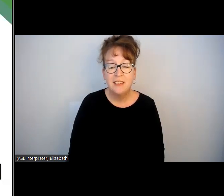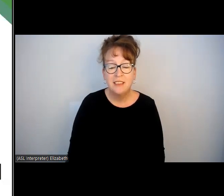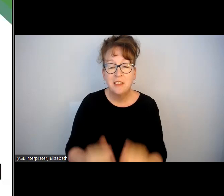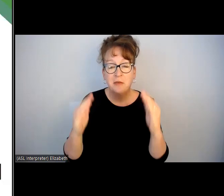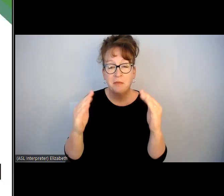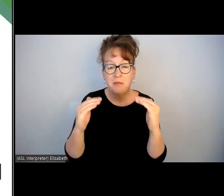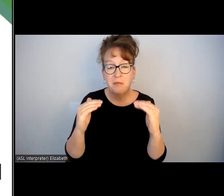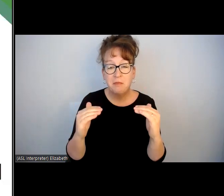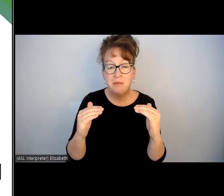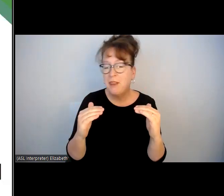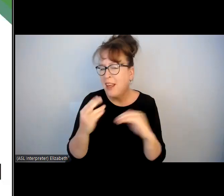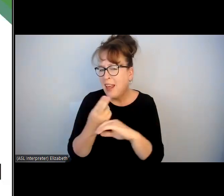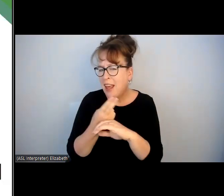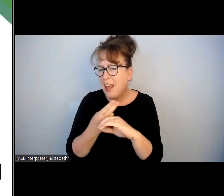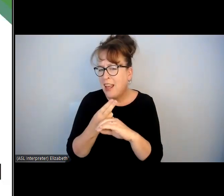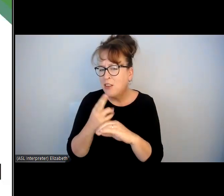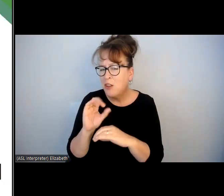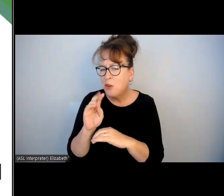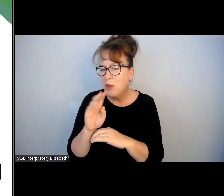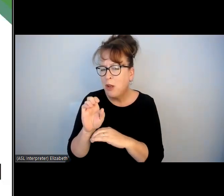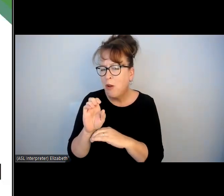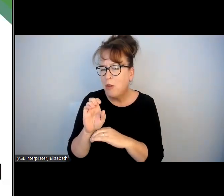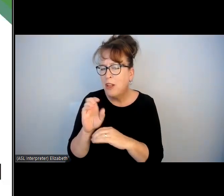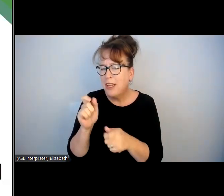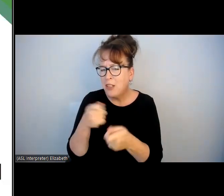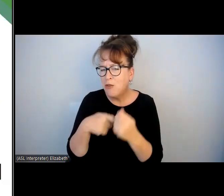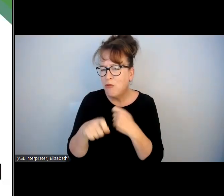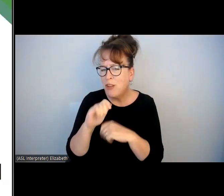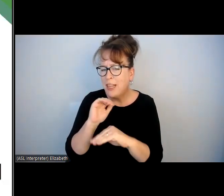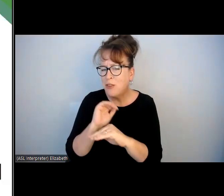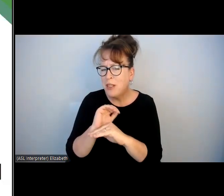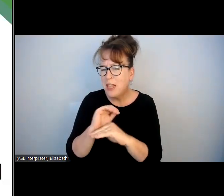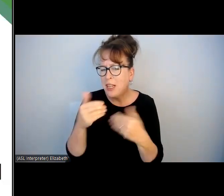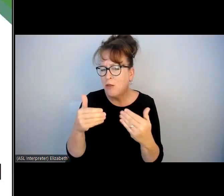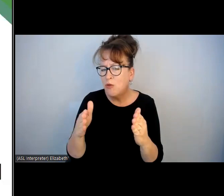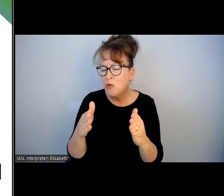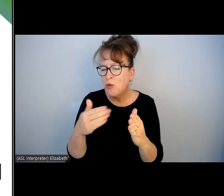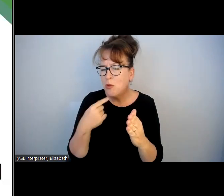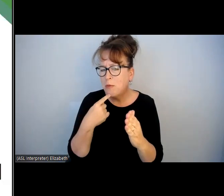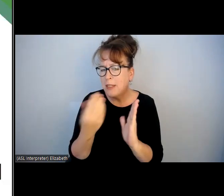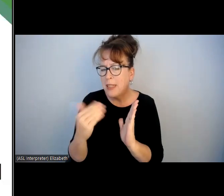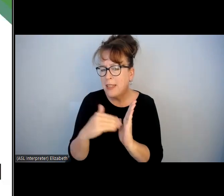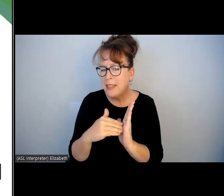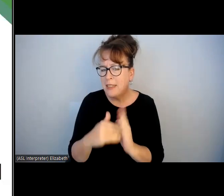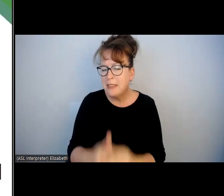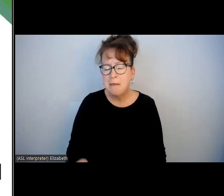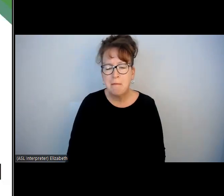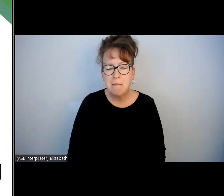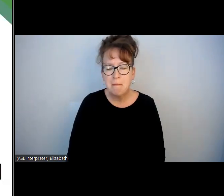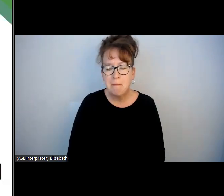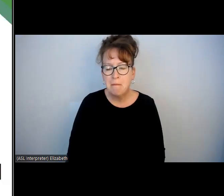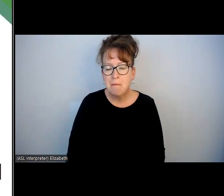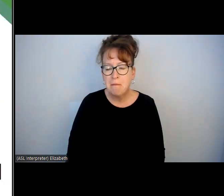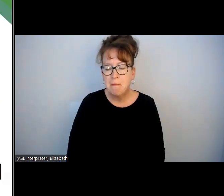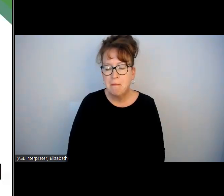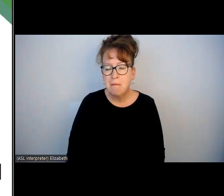Could our Haitian Creole interpreter quickly switch to the English room and just say to participate in Haitian Creole,